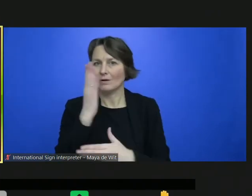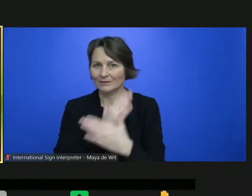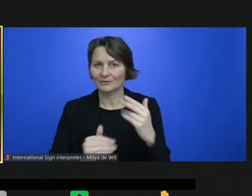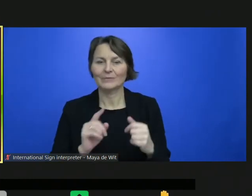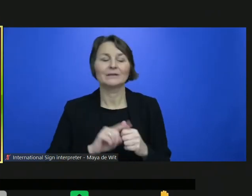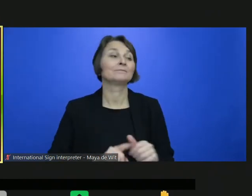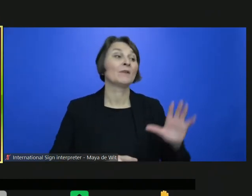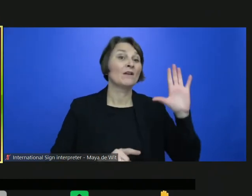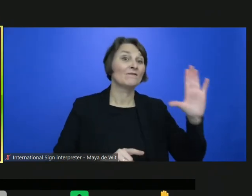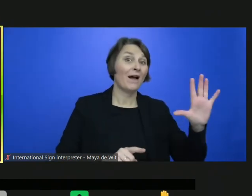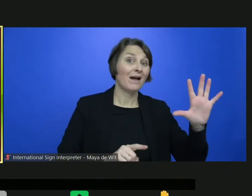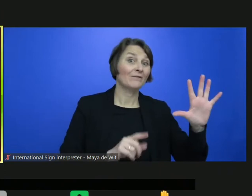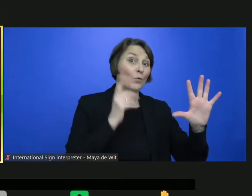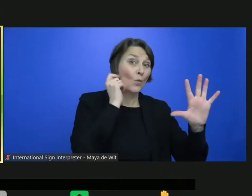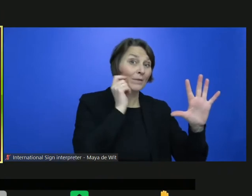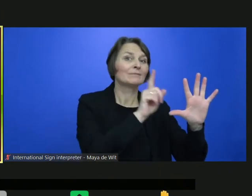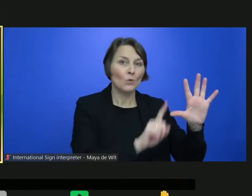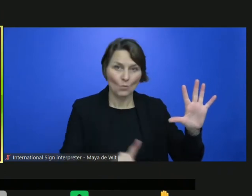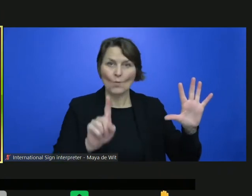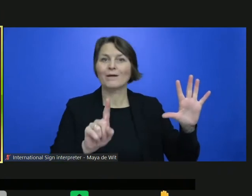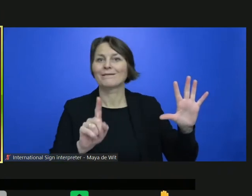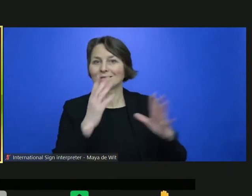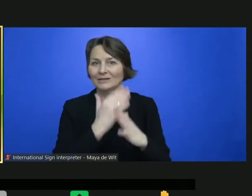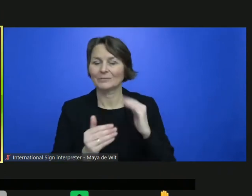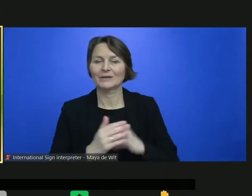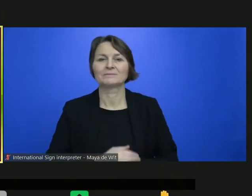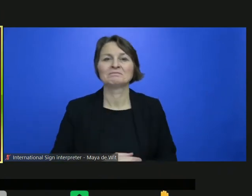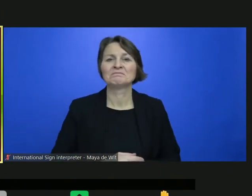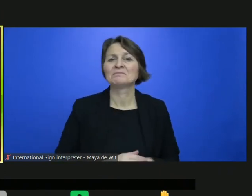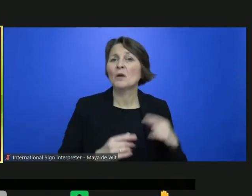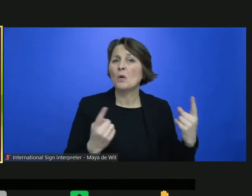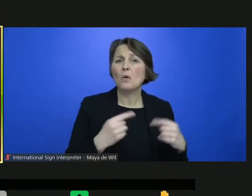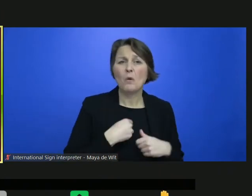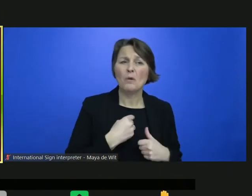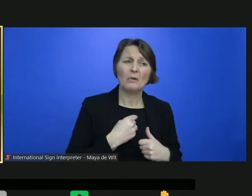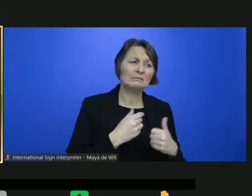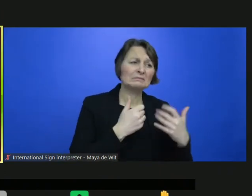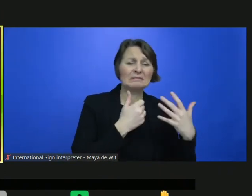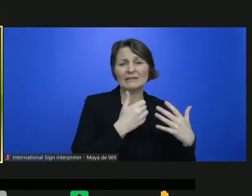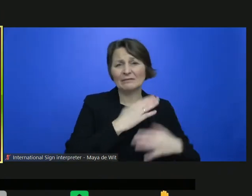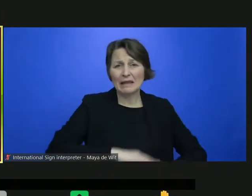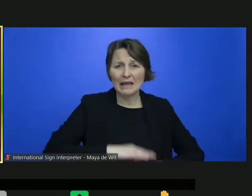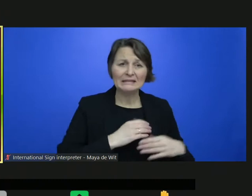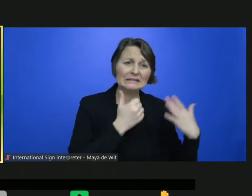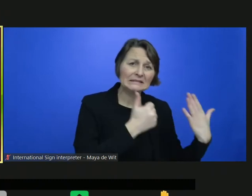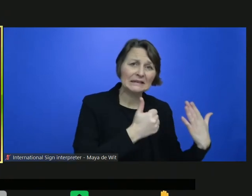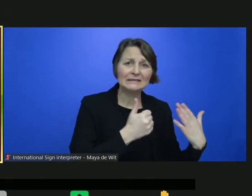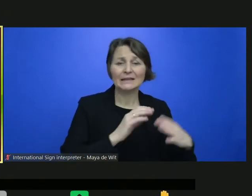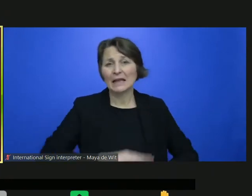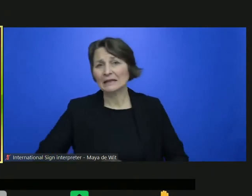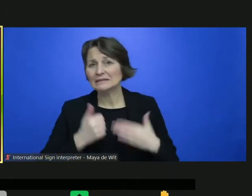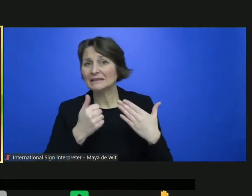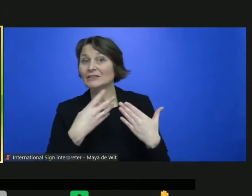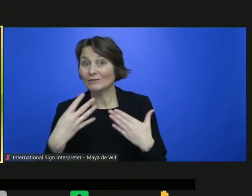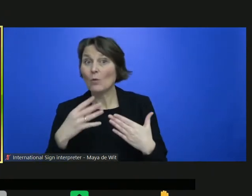disability. At least one in three people aged 50 to 64 will have a disability, regardless of ethnicity. And at least